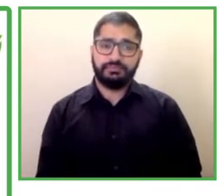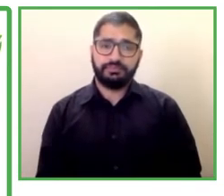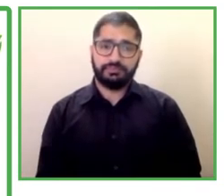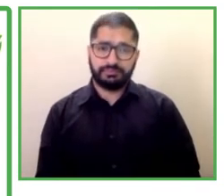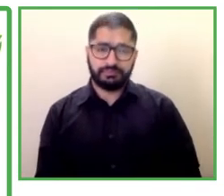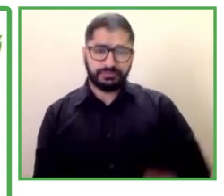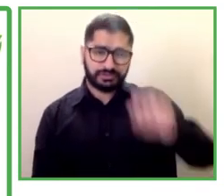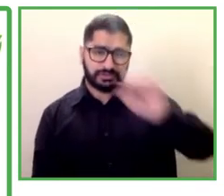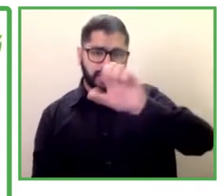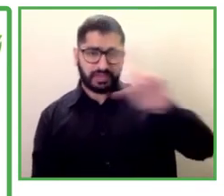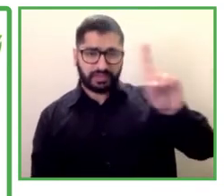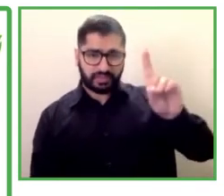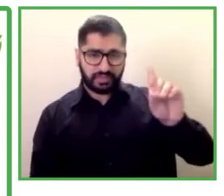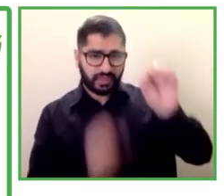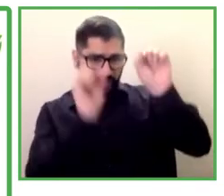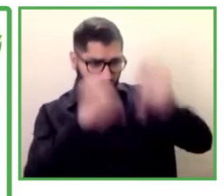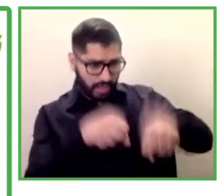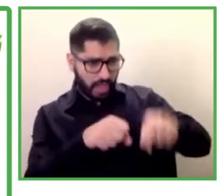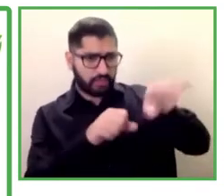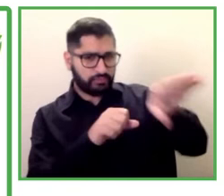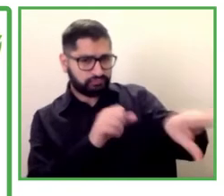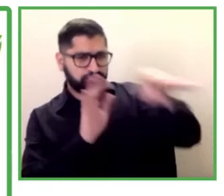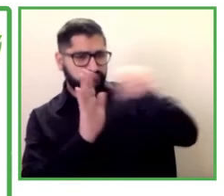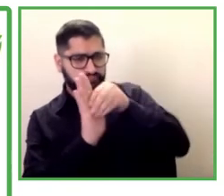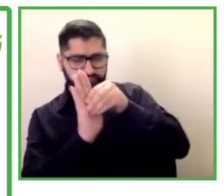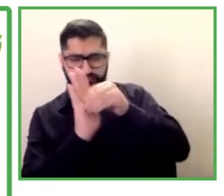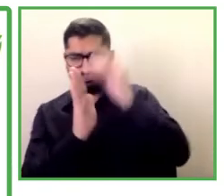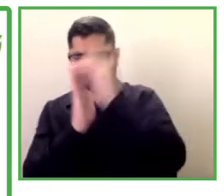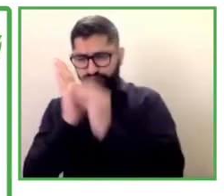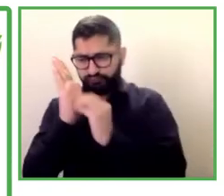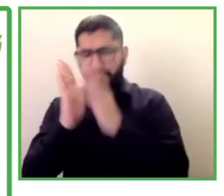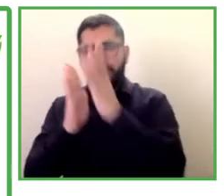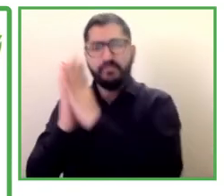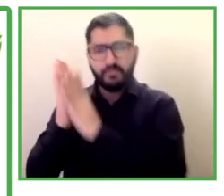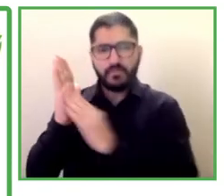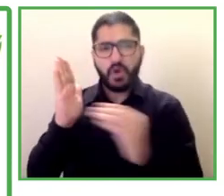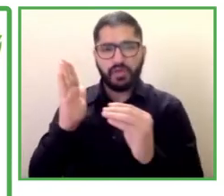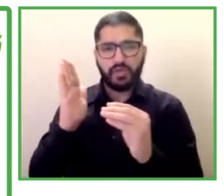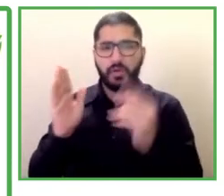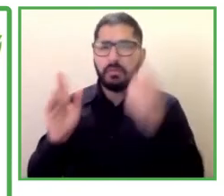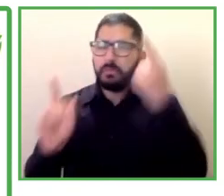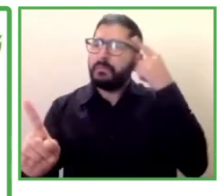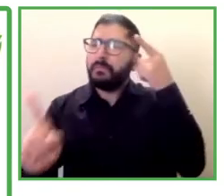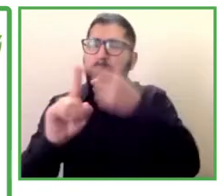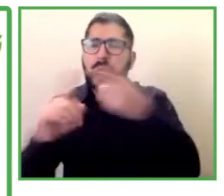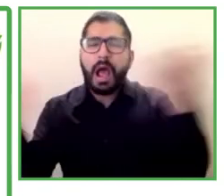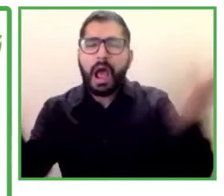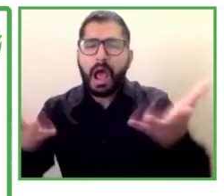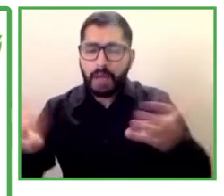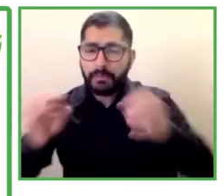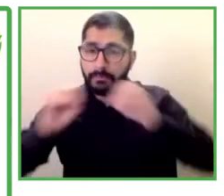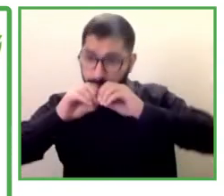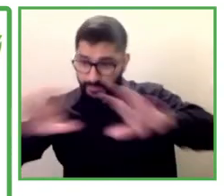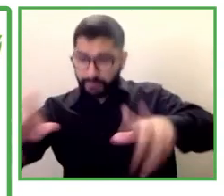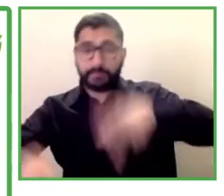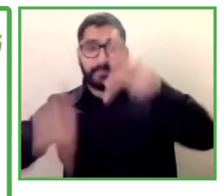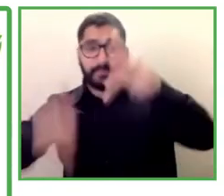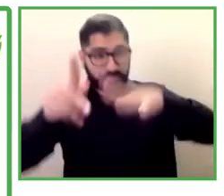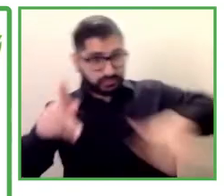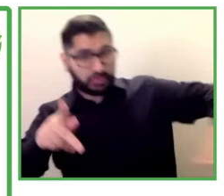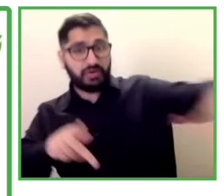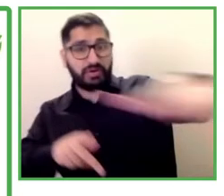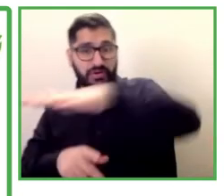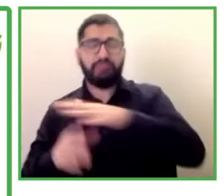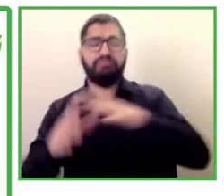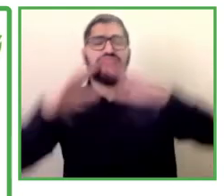for replication by other agencies. It's As